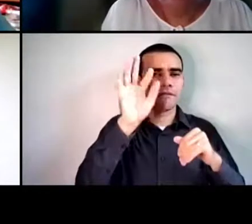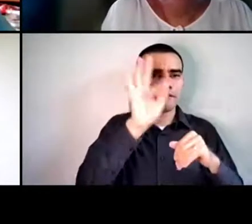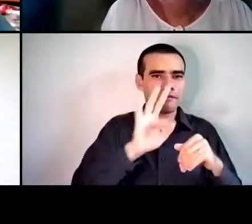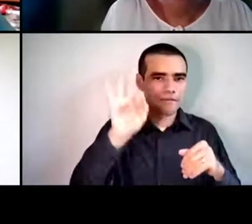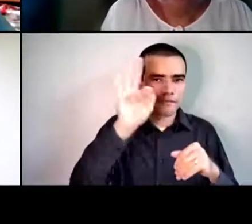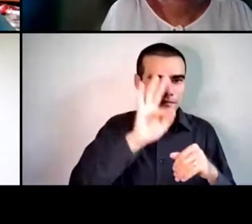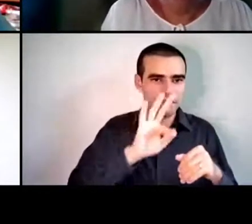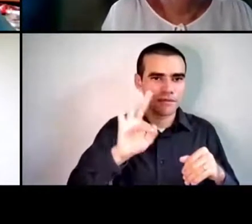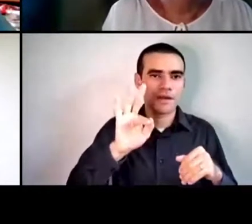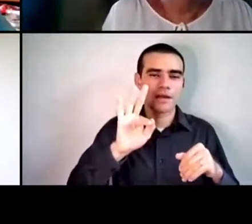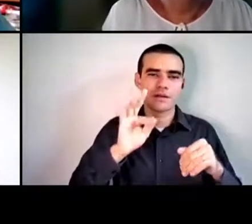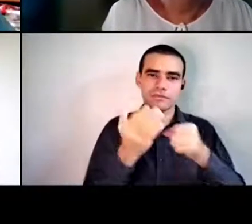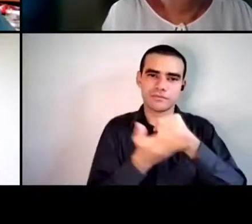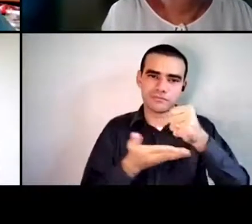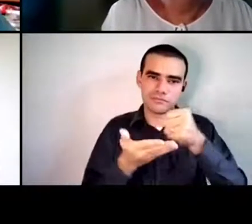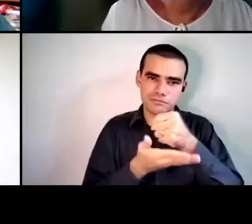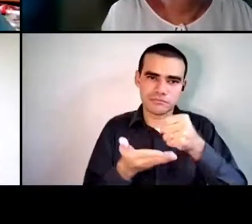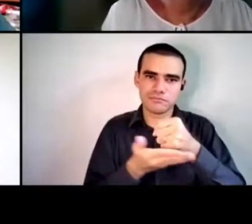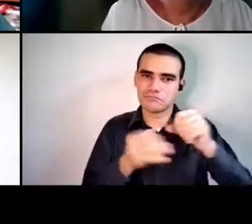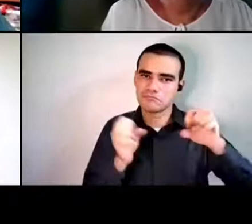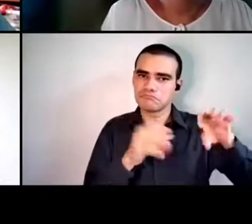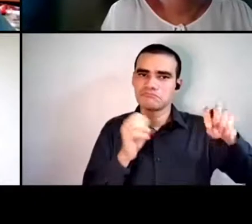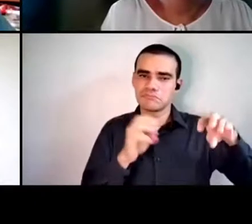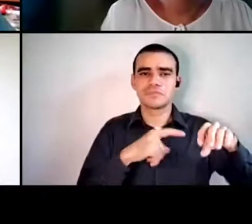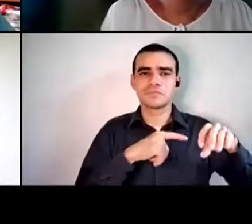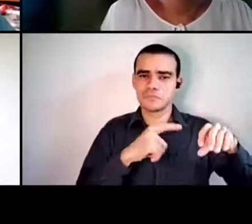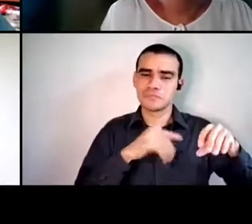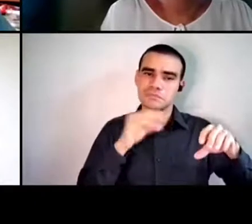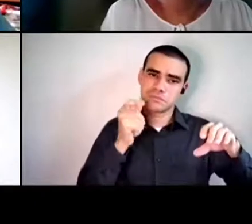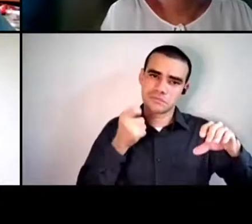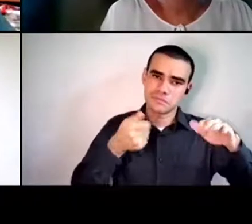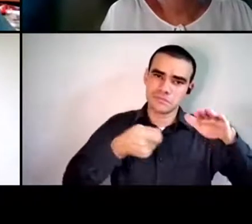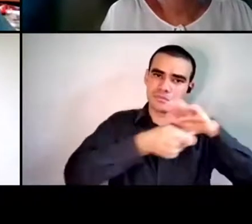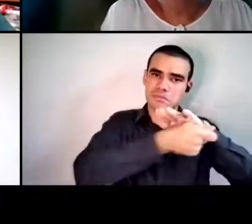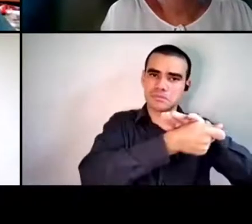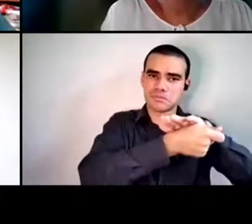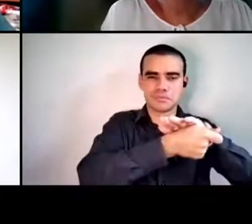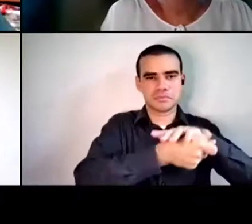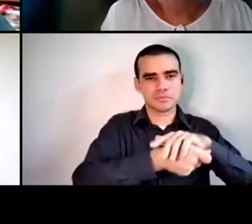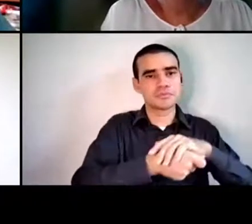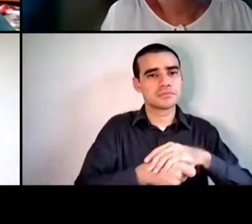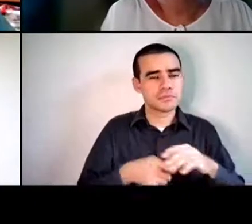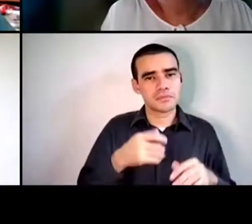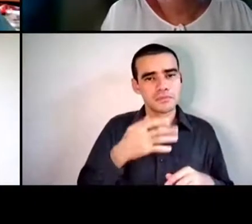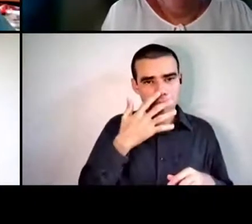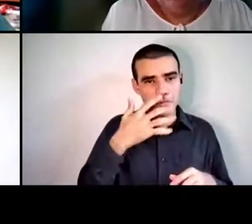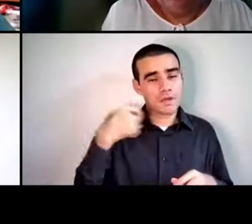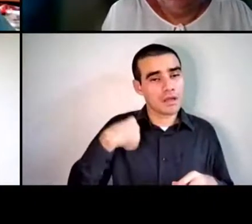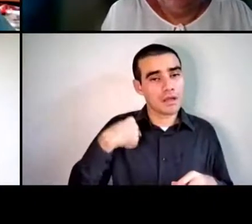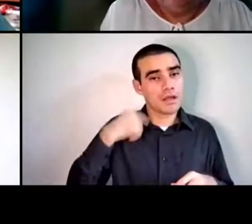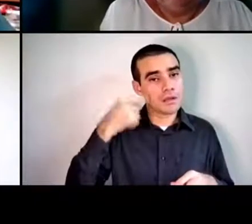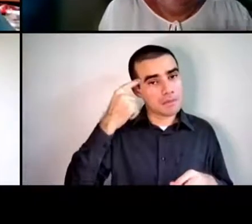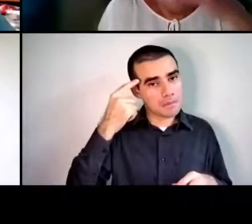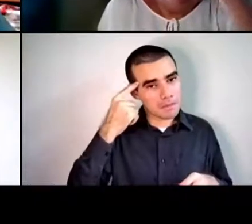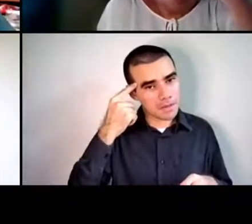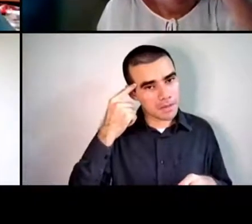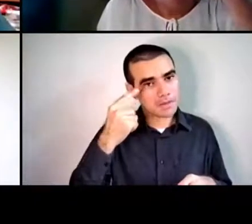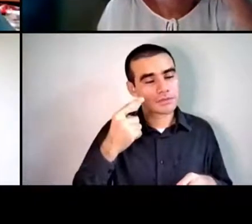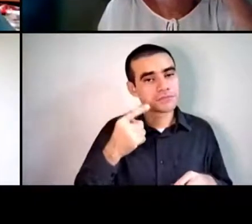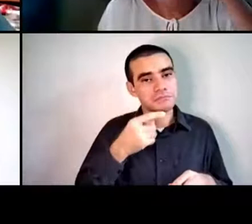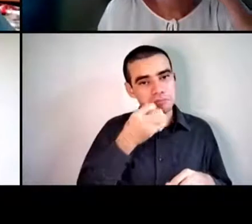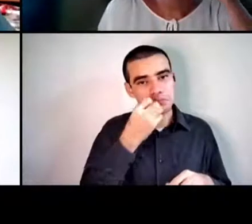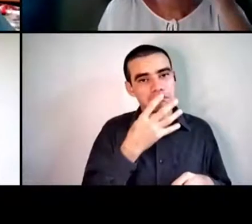investment in the universalization of the basic education. And I think that, as amazing as it sounds, I can